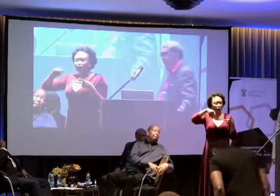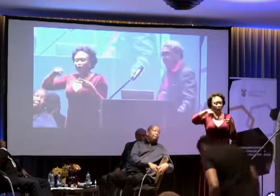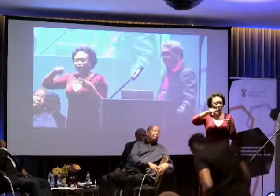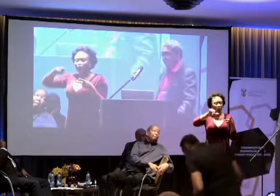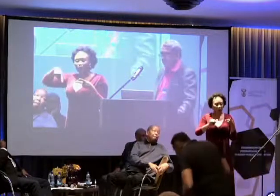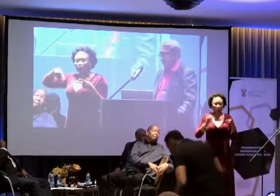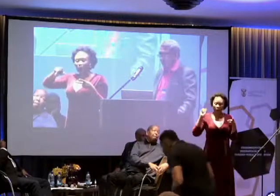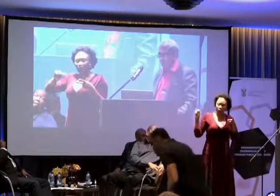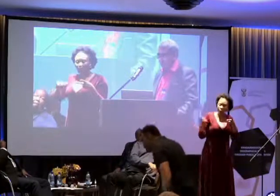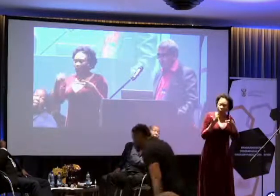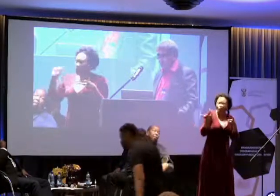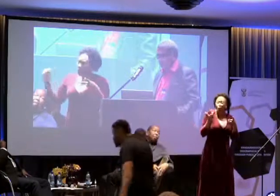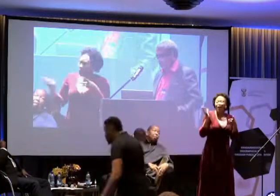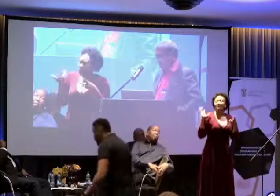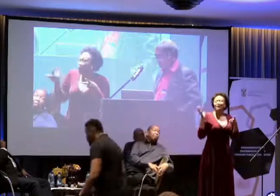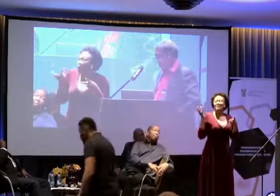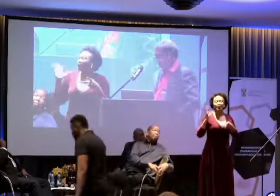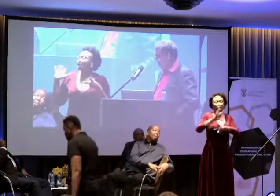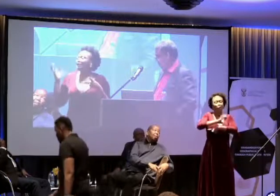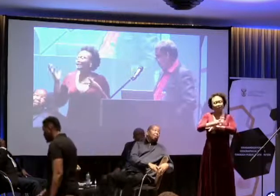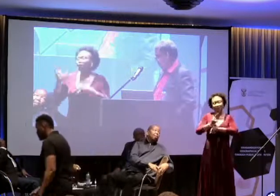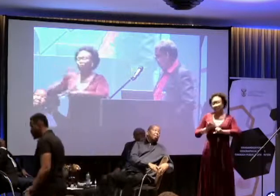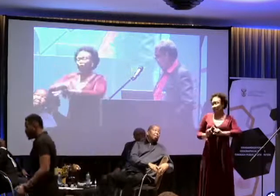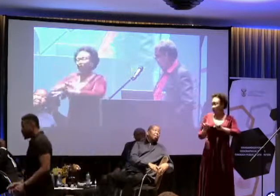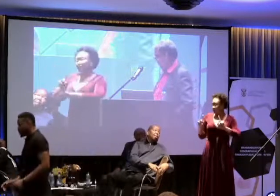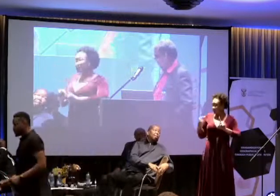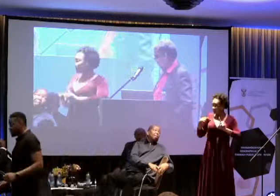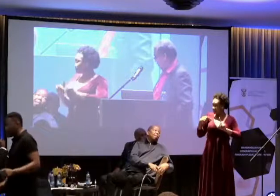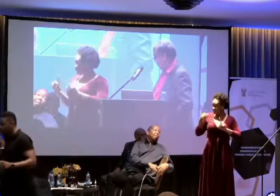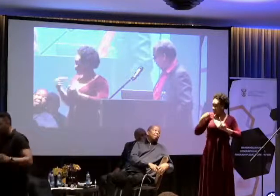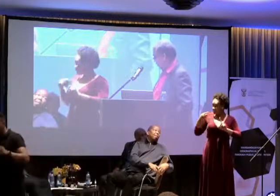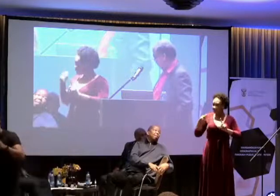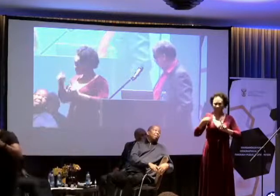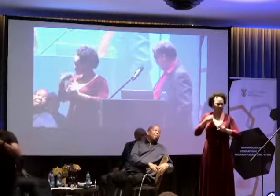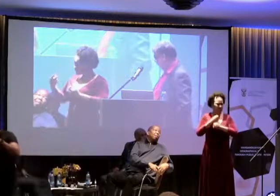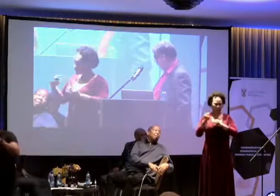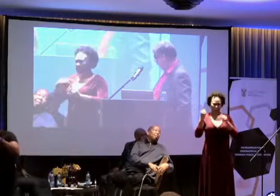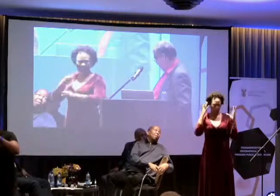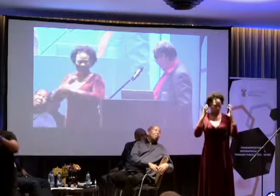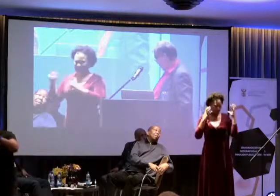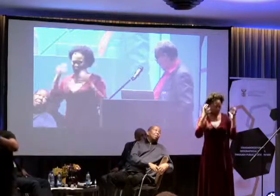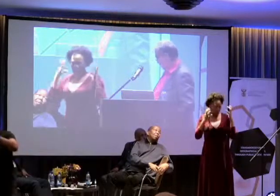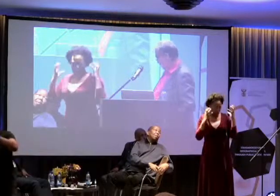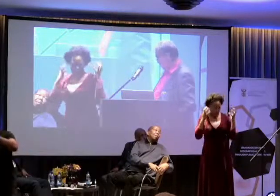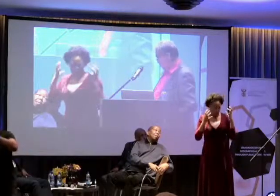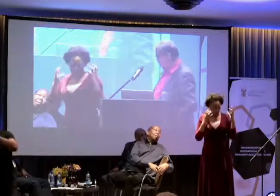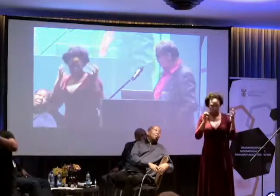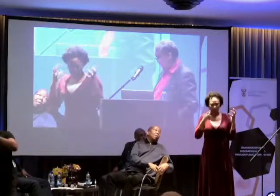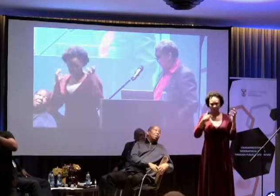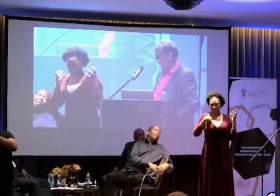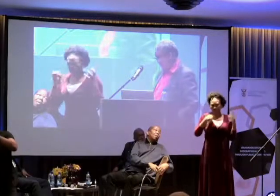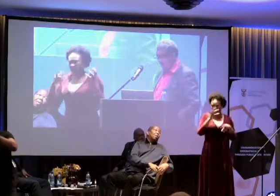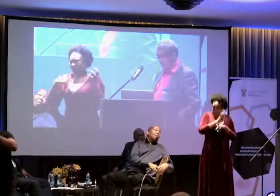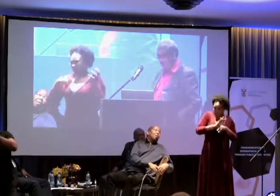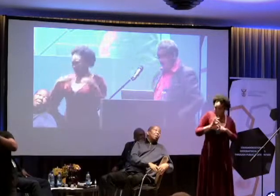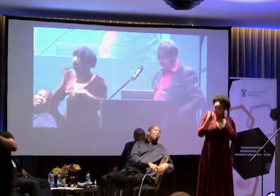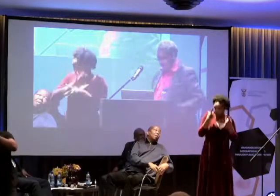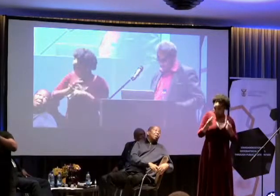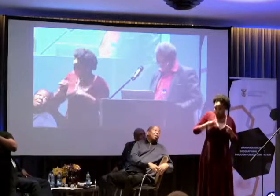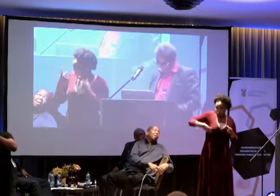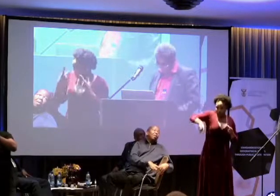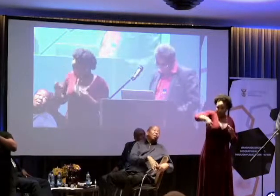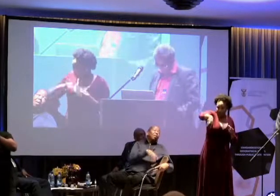State provinces. But I must say I was never confused whenever I do planning in terms of my trips and